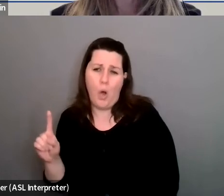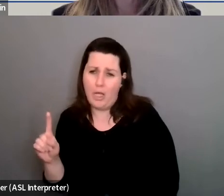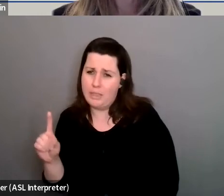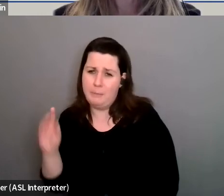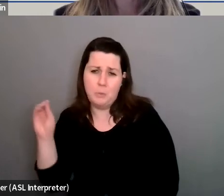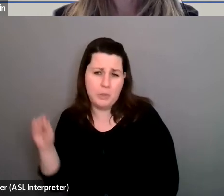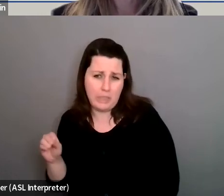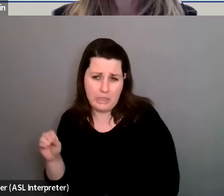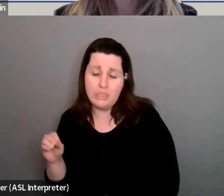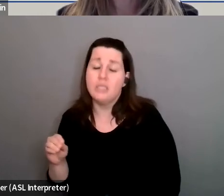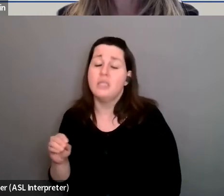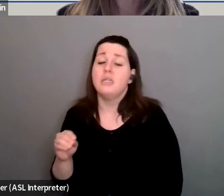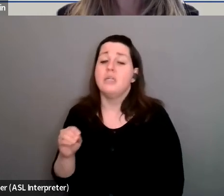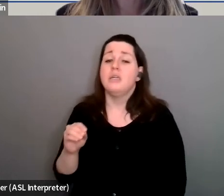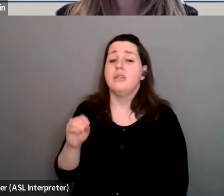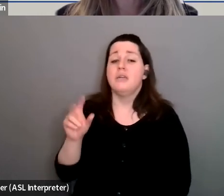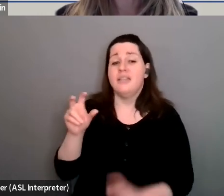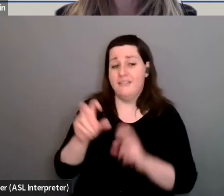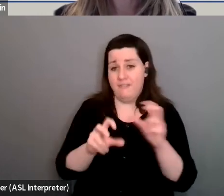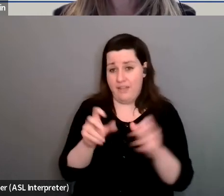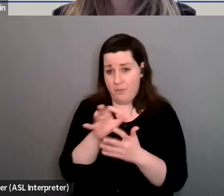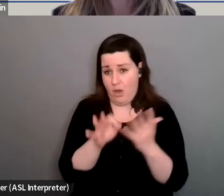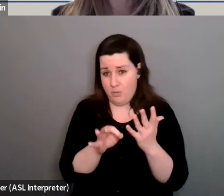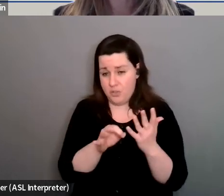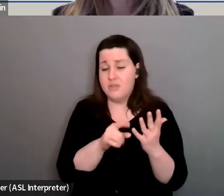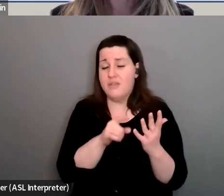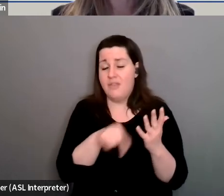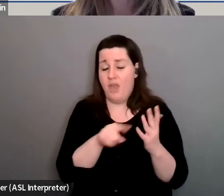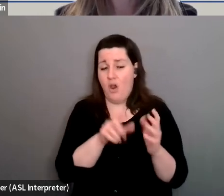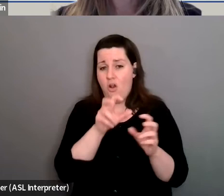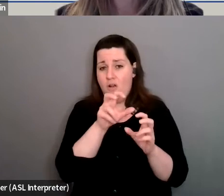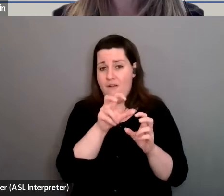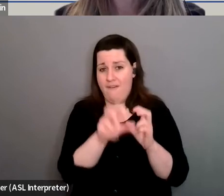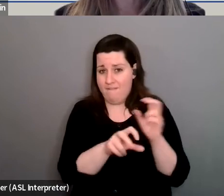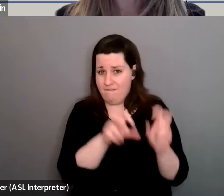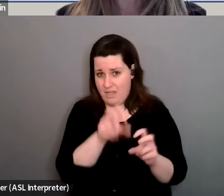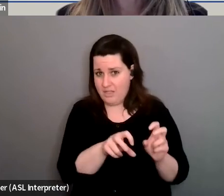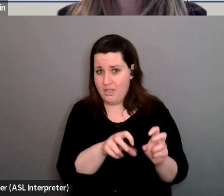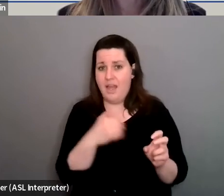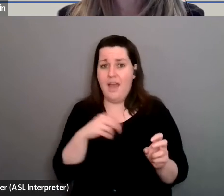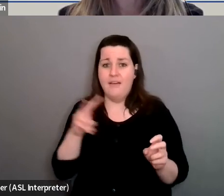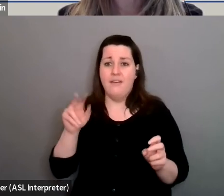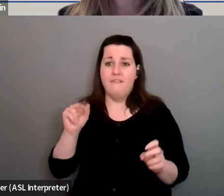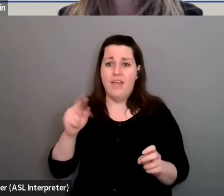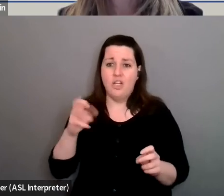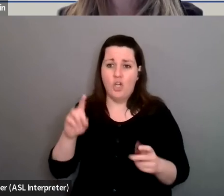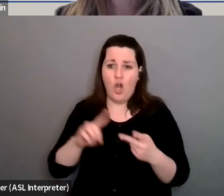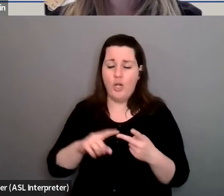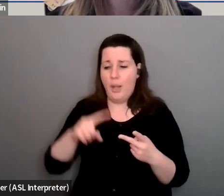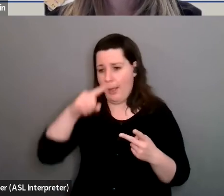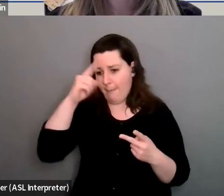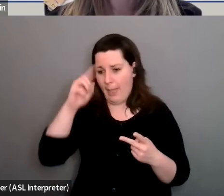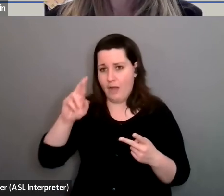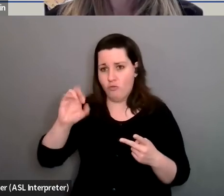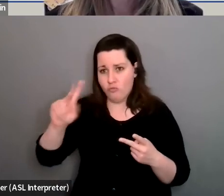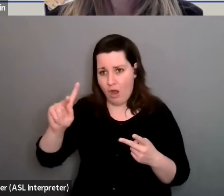0.001%. The investment options are invested in, we have Vanguard, BlackRock, some of the major